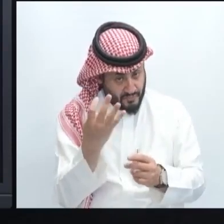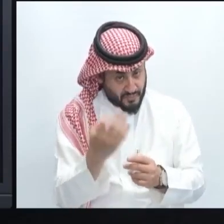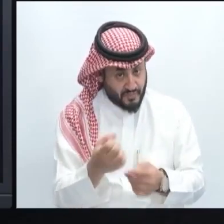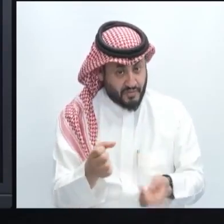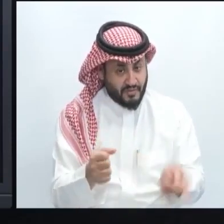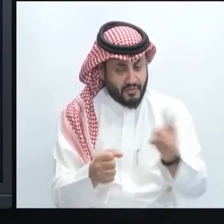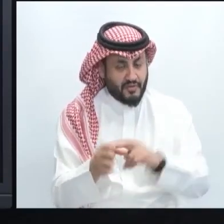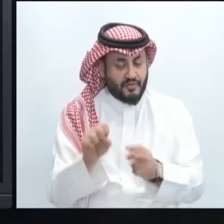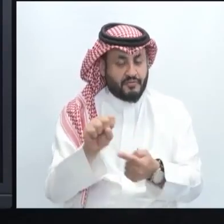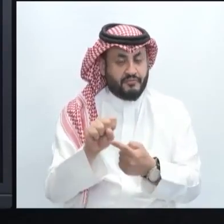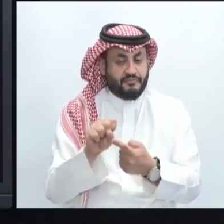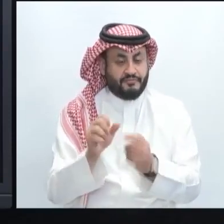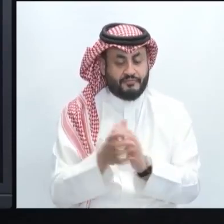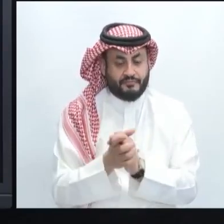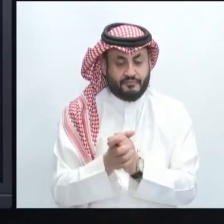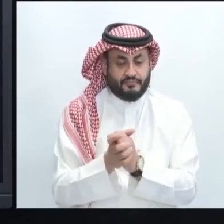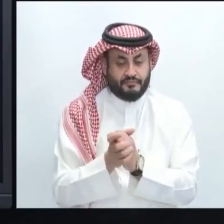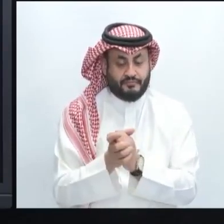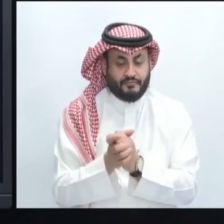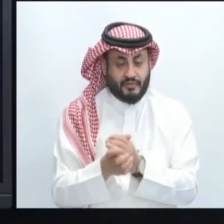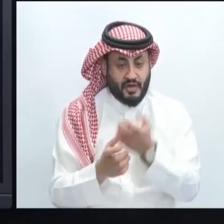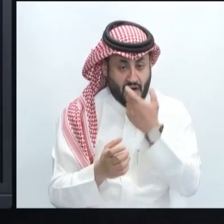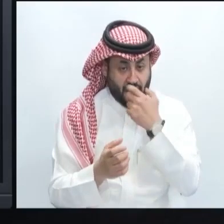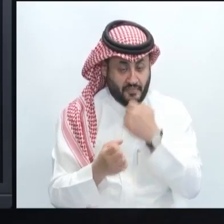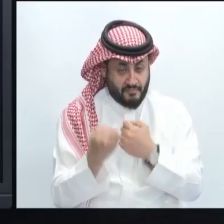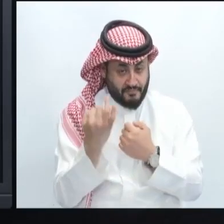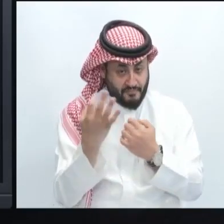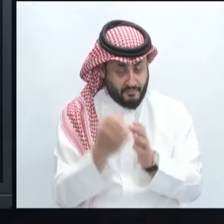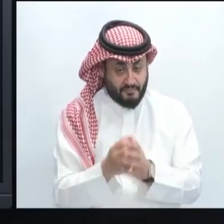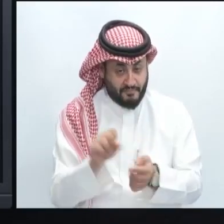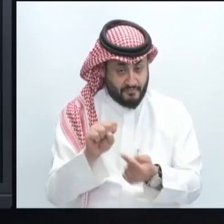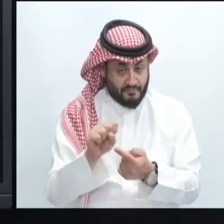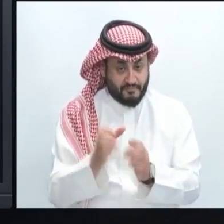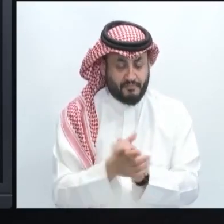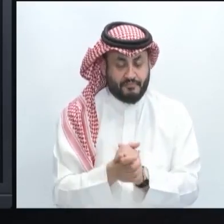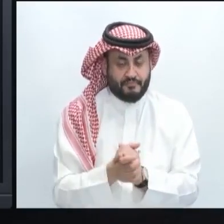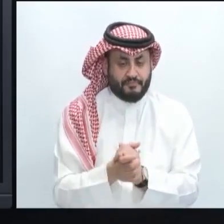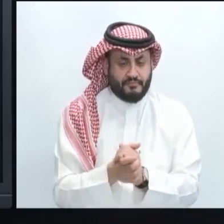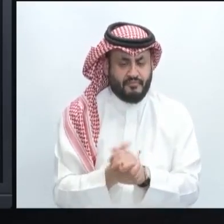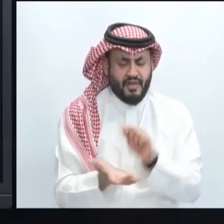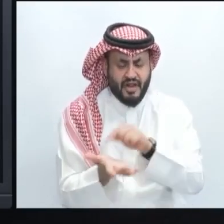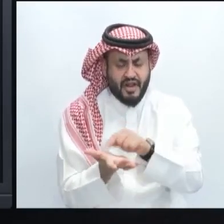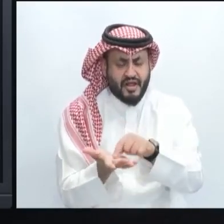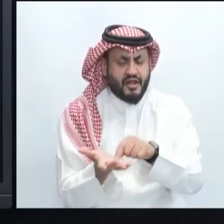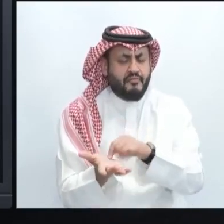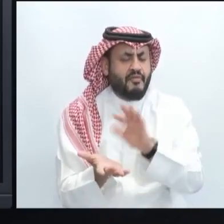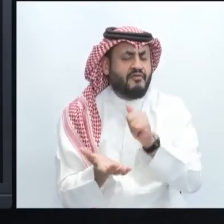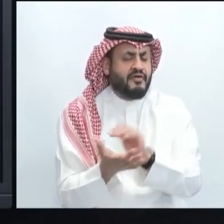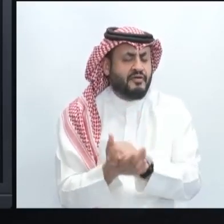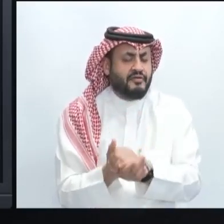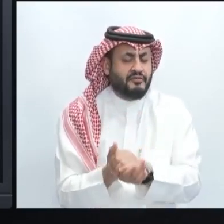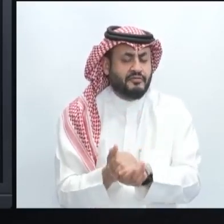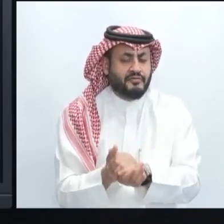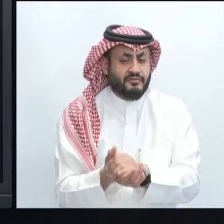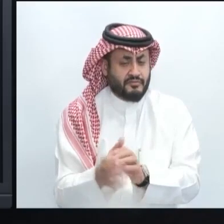add S like in apples. And sometime we don't add S like in